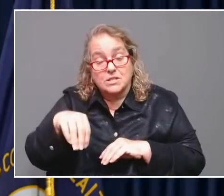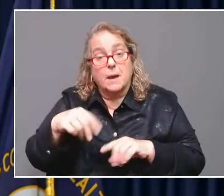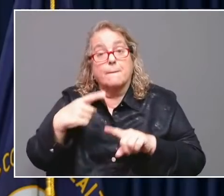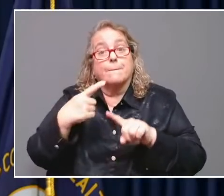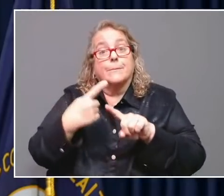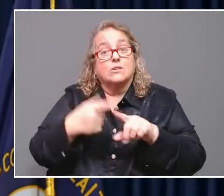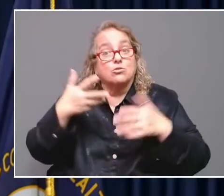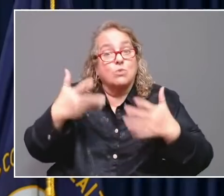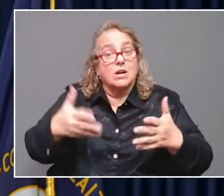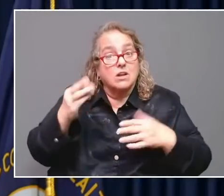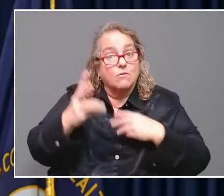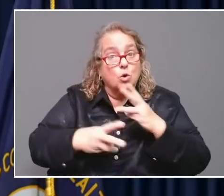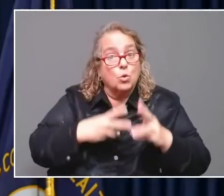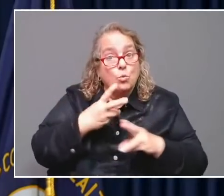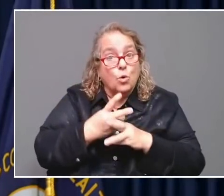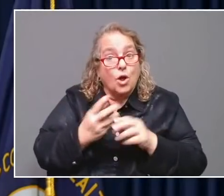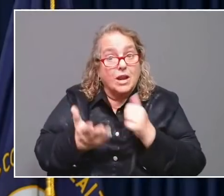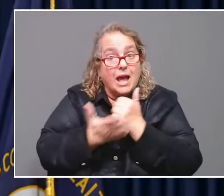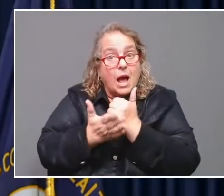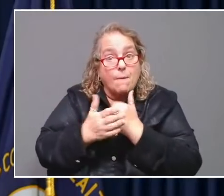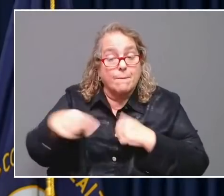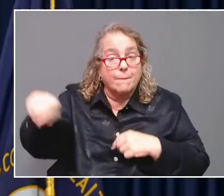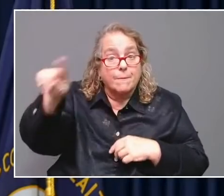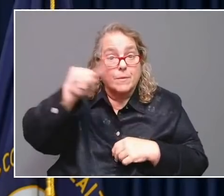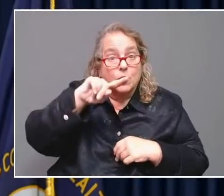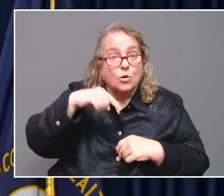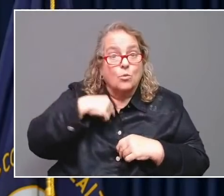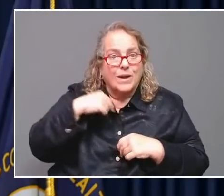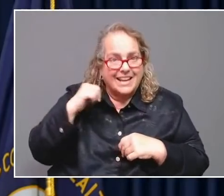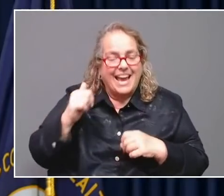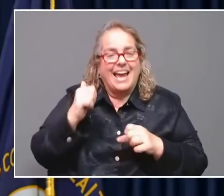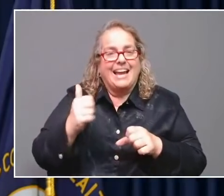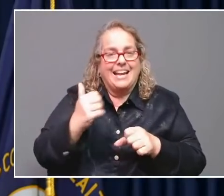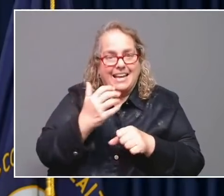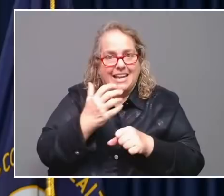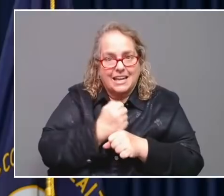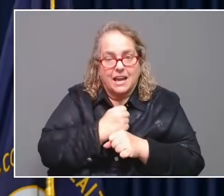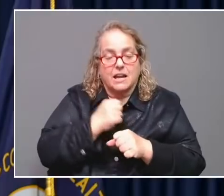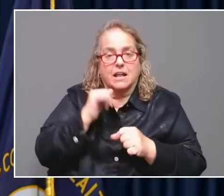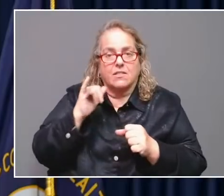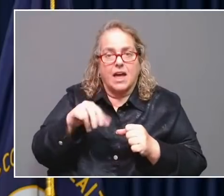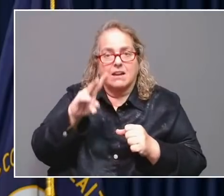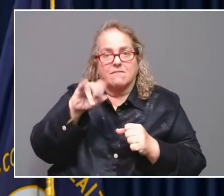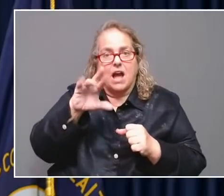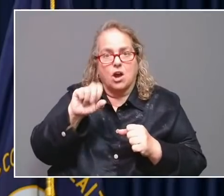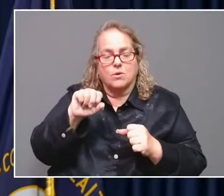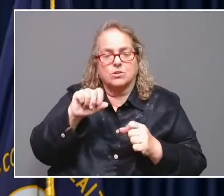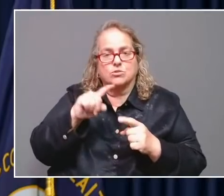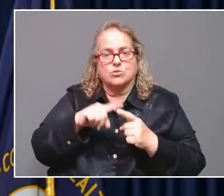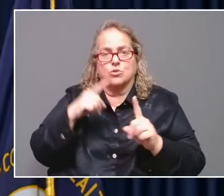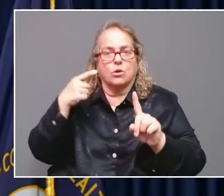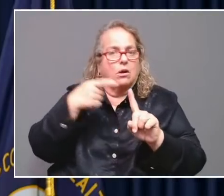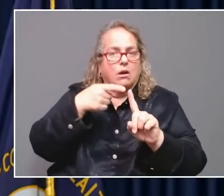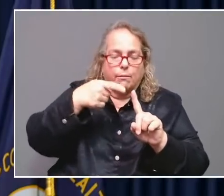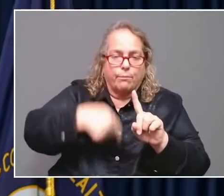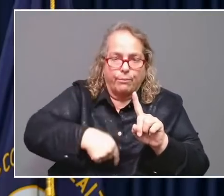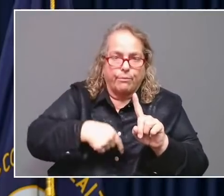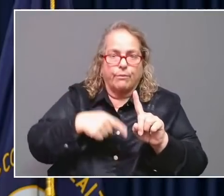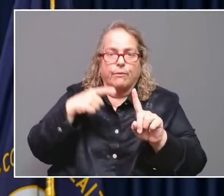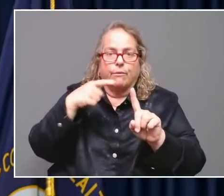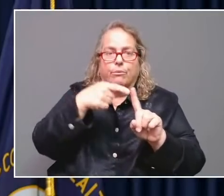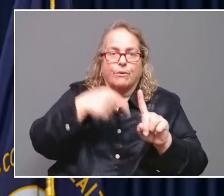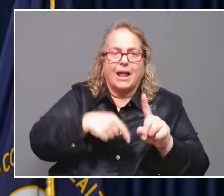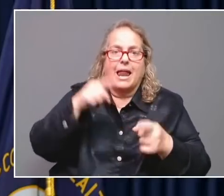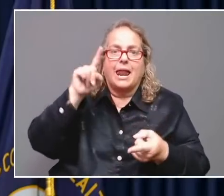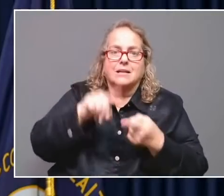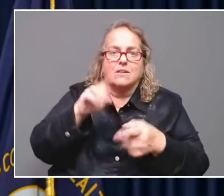up, we could get the reproductive capacity of this virus to fall less than 1, meaning that each person doesn't infect